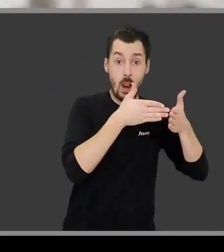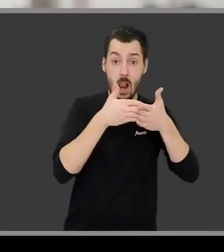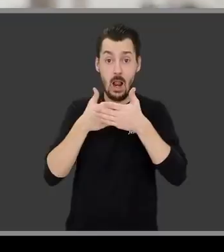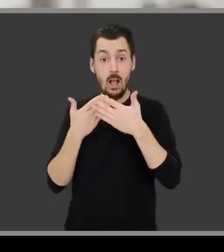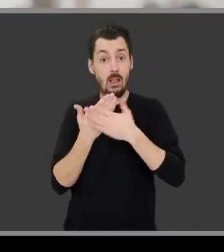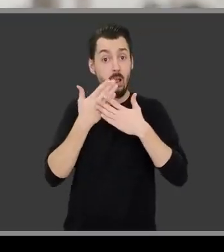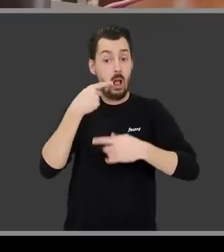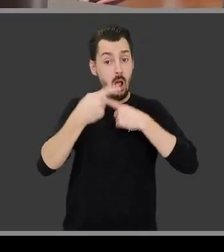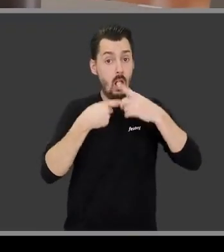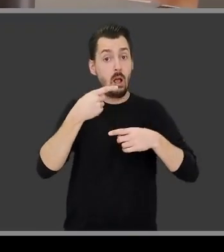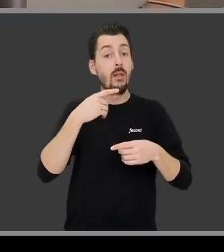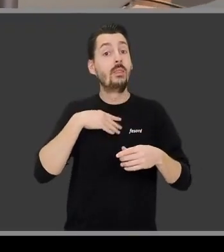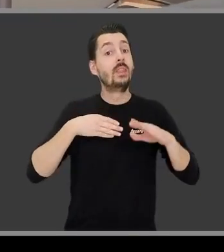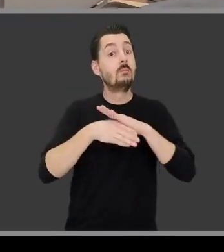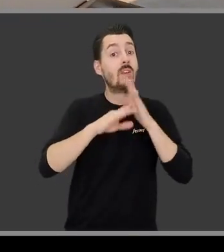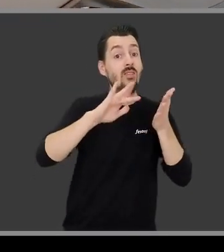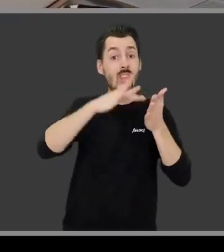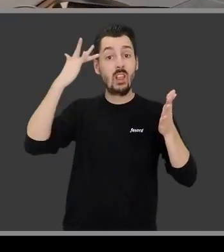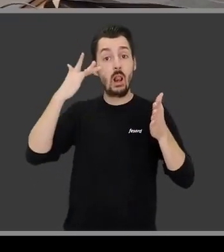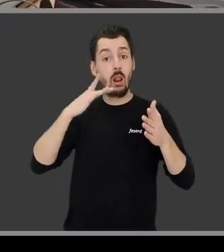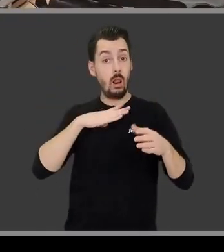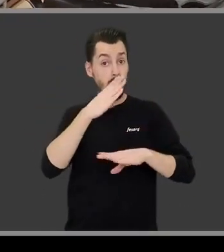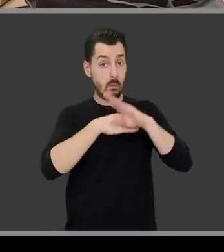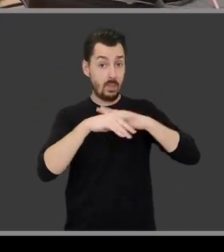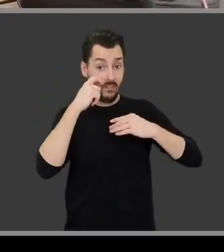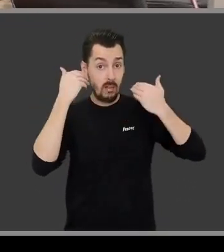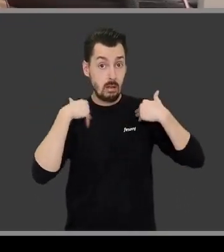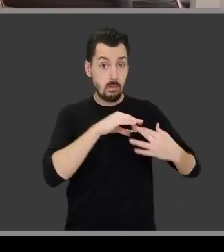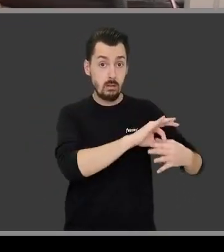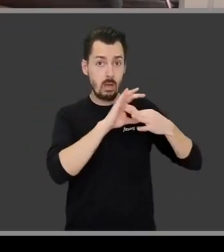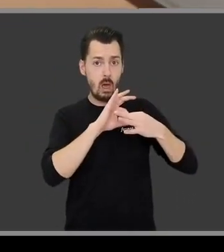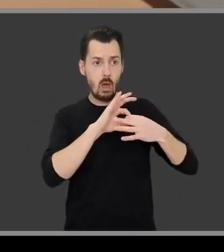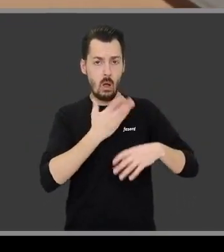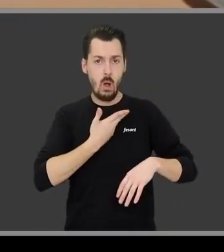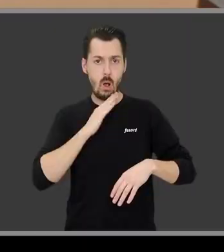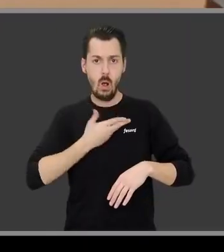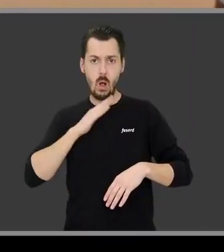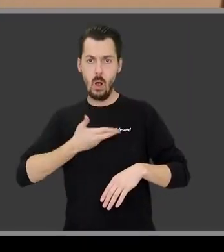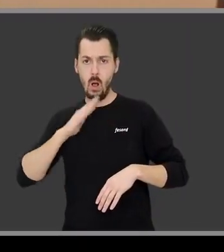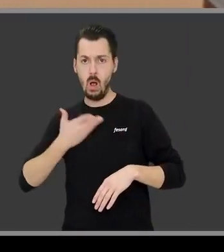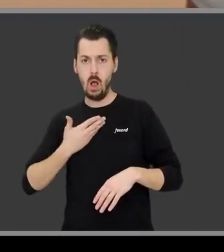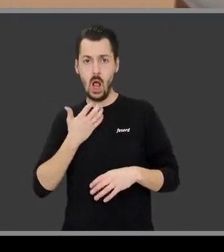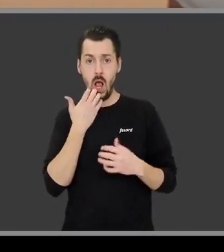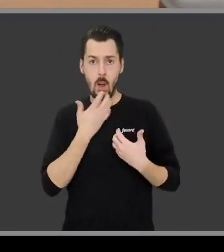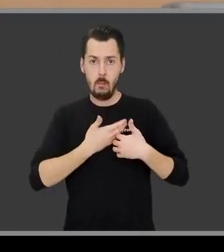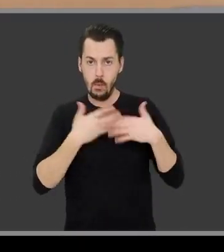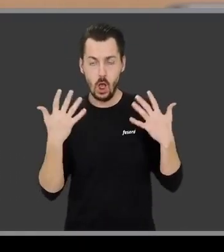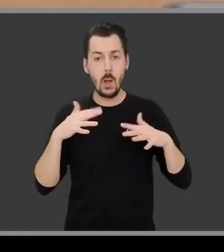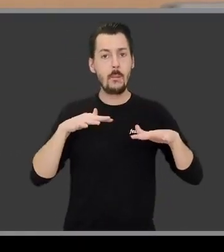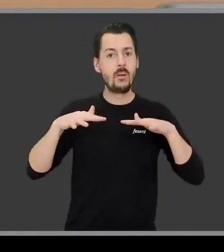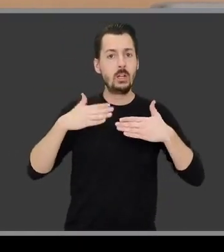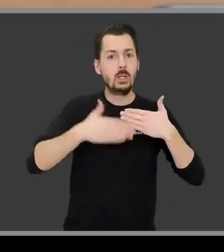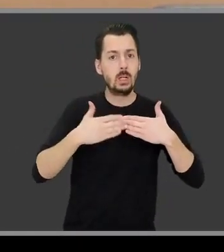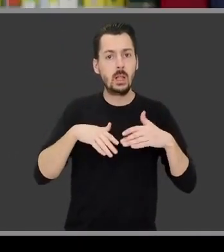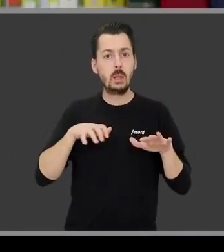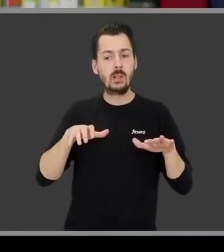Regarding the obstacles that we find in digital accessibility in the field of physical disability, we focus on those which require